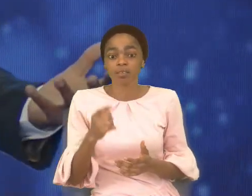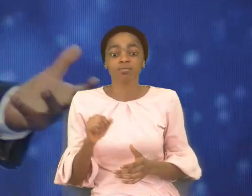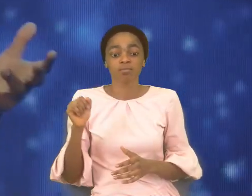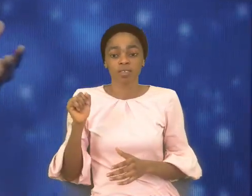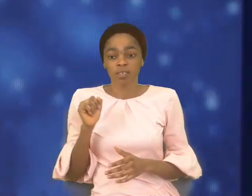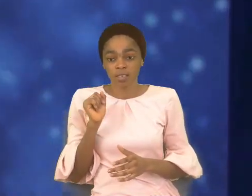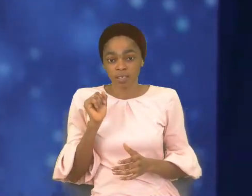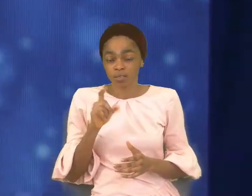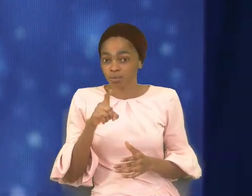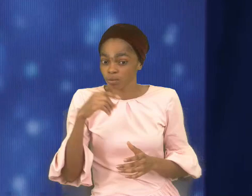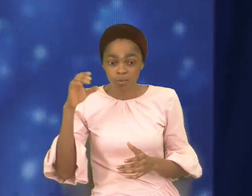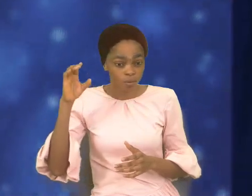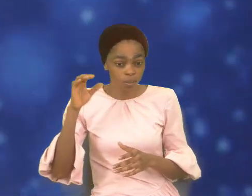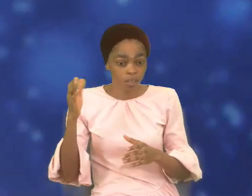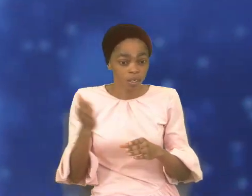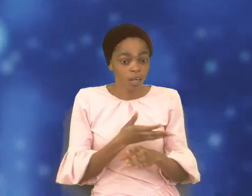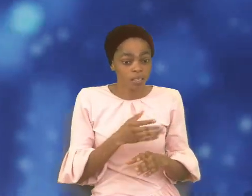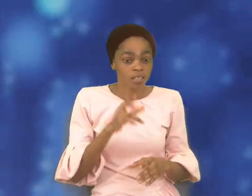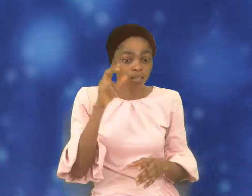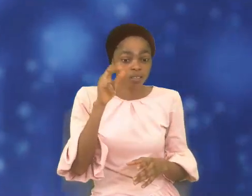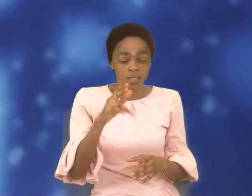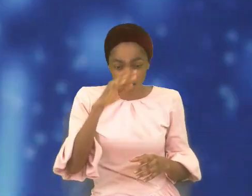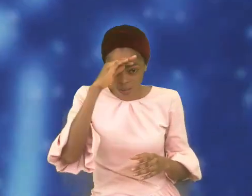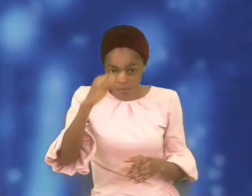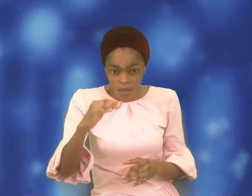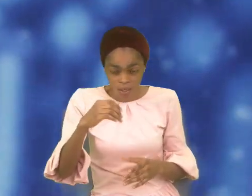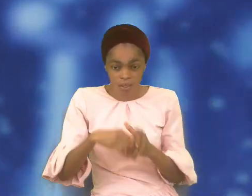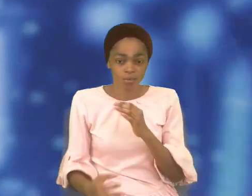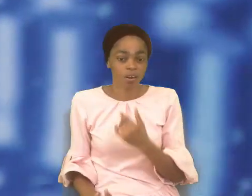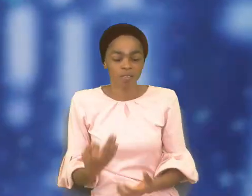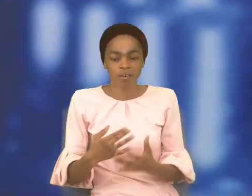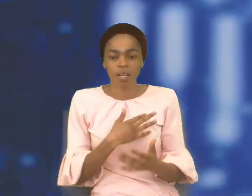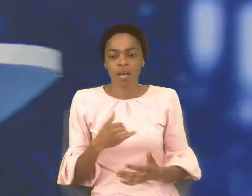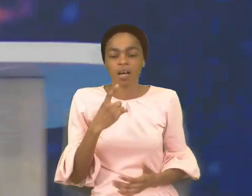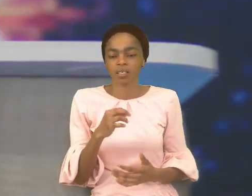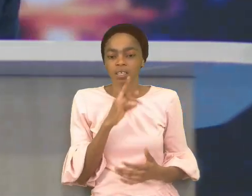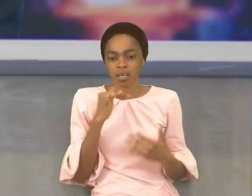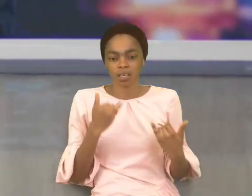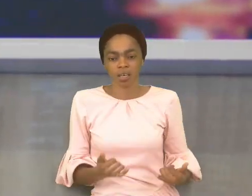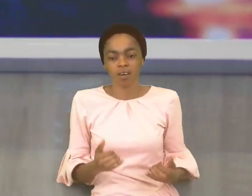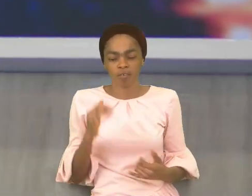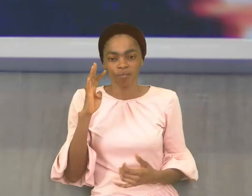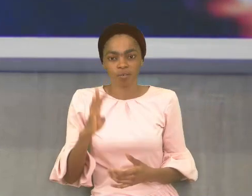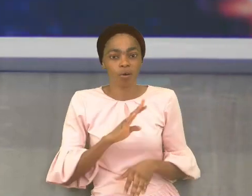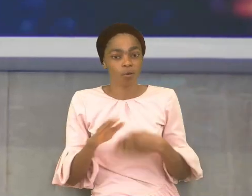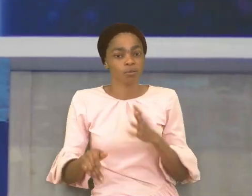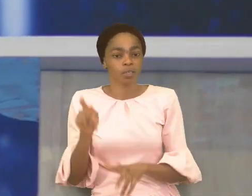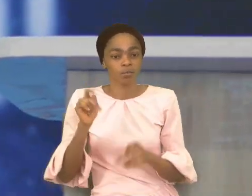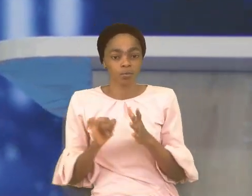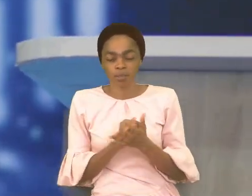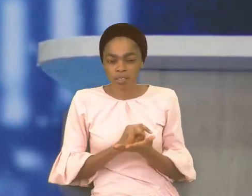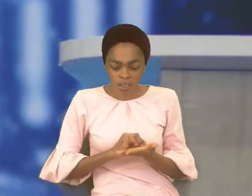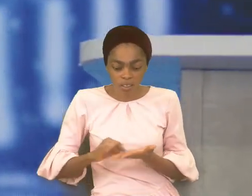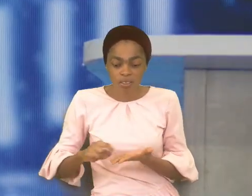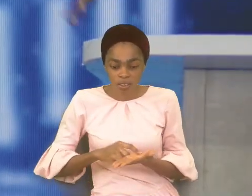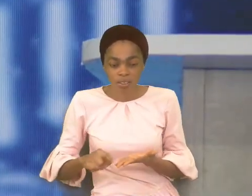therefore, all those men, all the people that examine Shadrach, Meshach, and Abednego, and they will not see anything